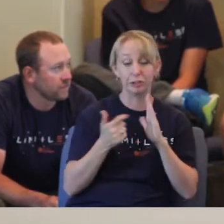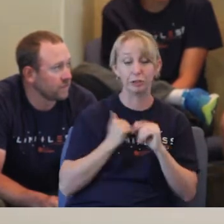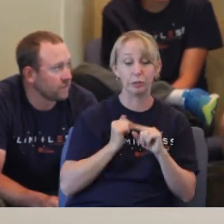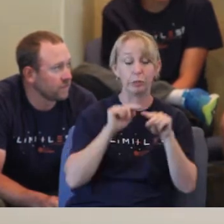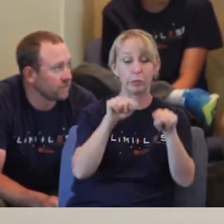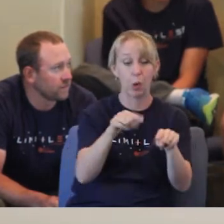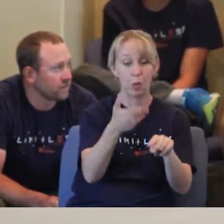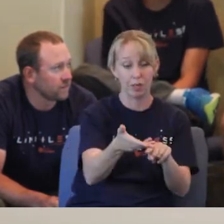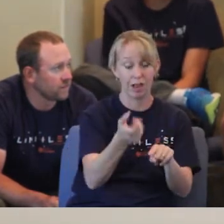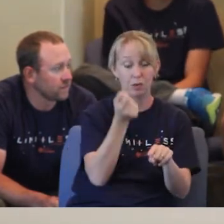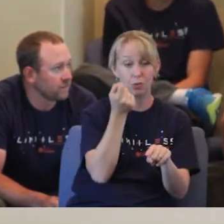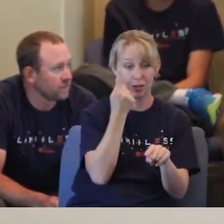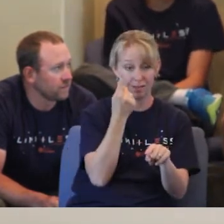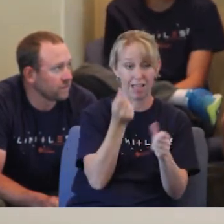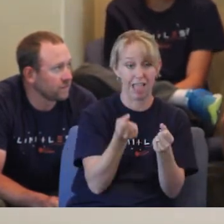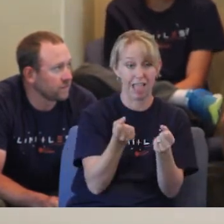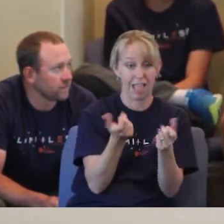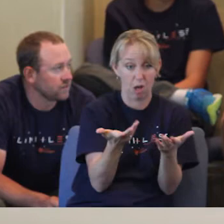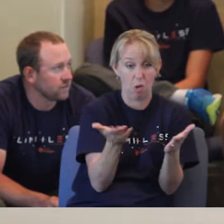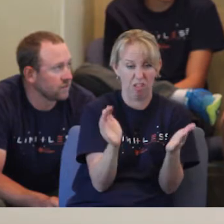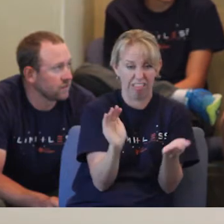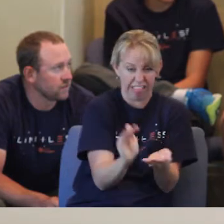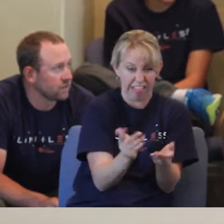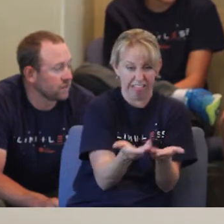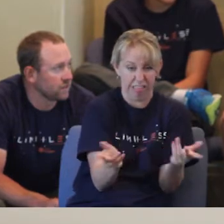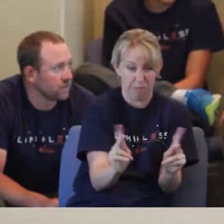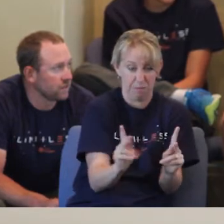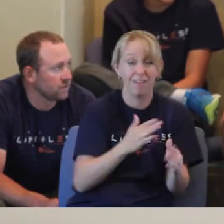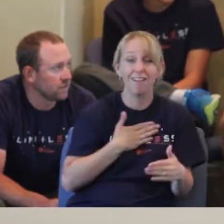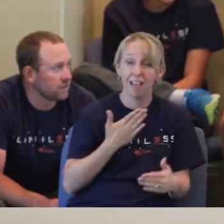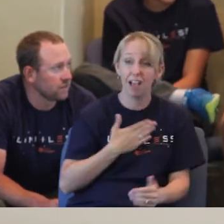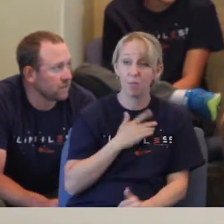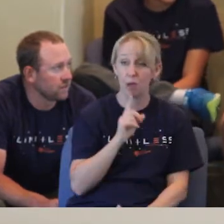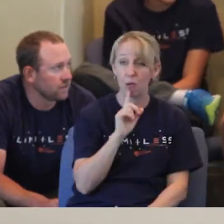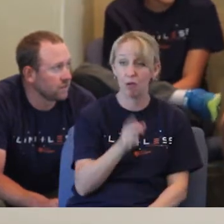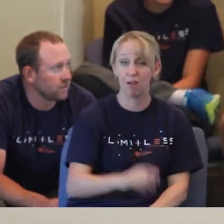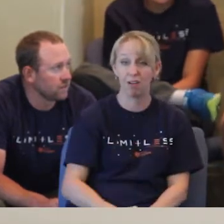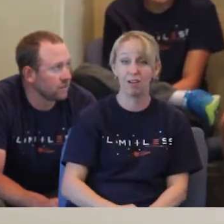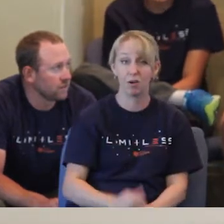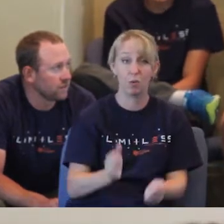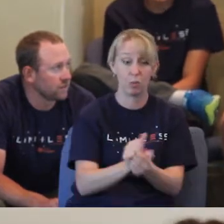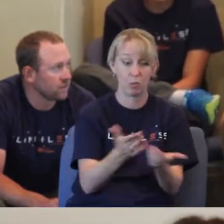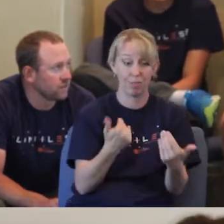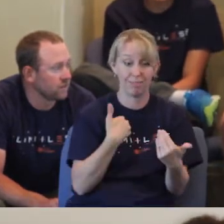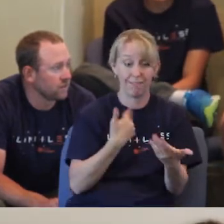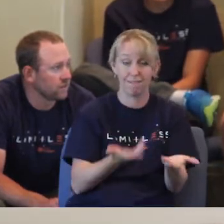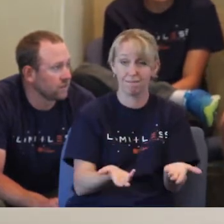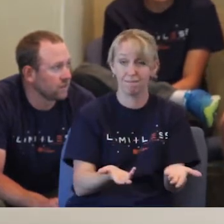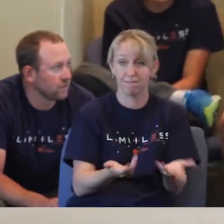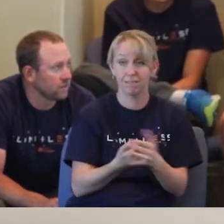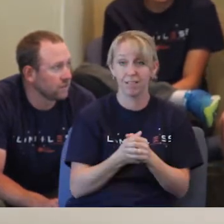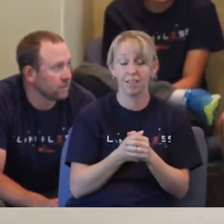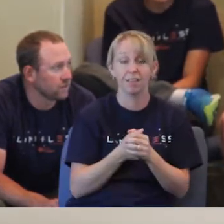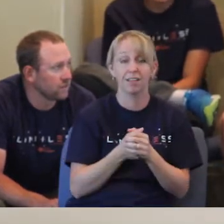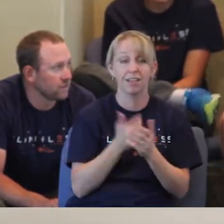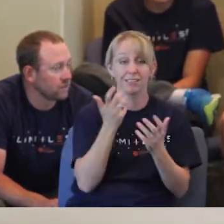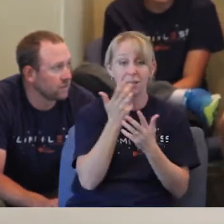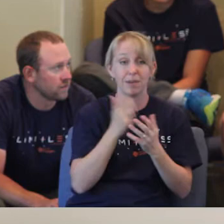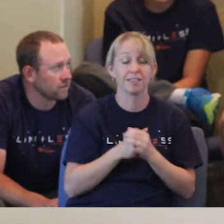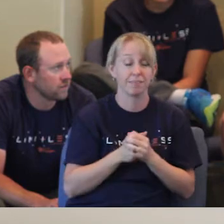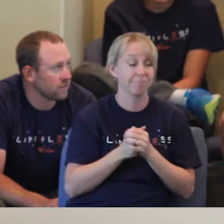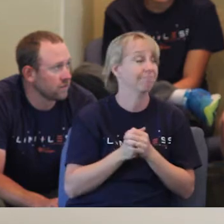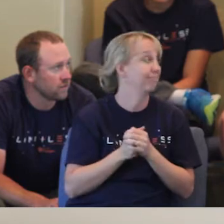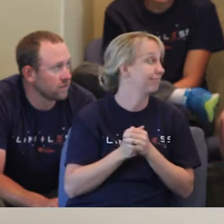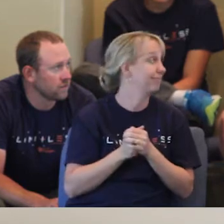how little these people have and how happy they are with what they have. And it's just, it's amazing. It's